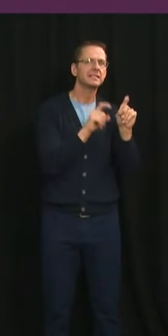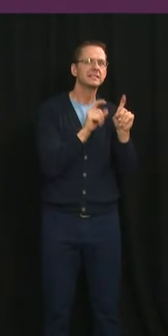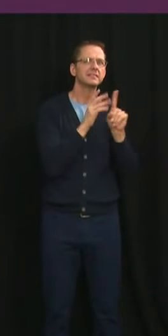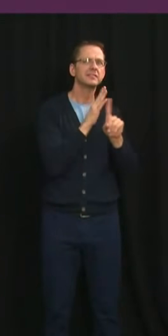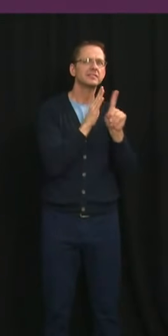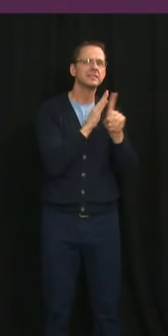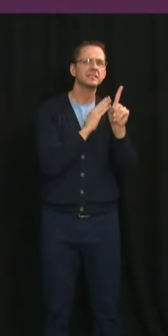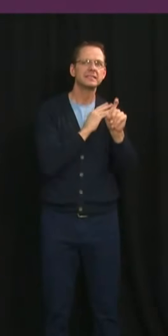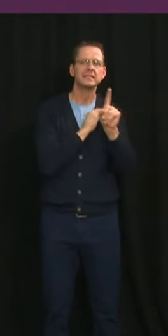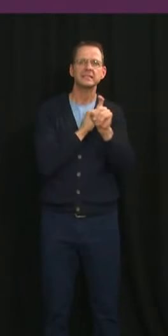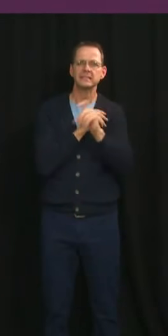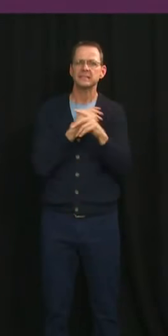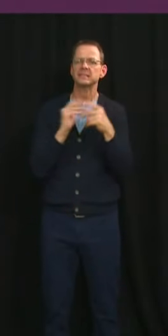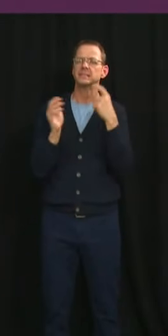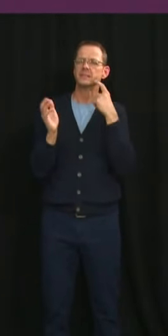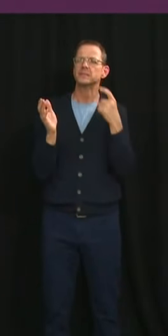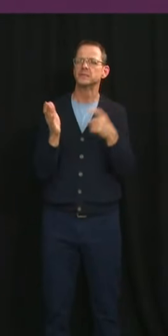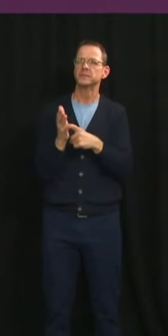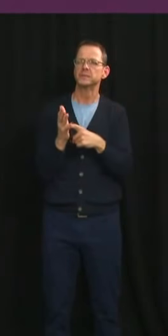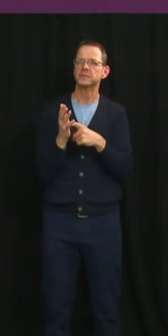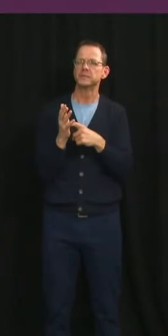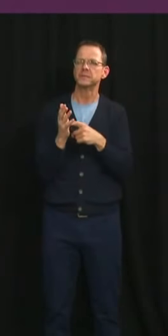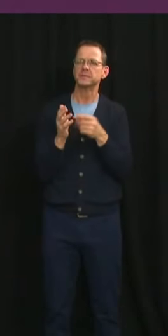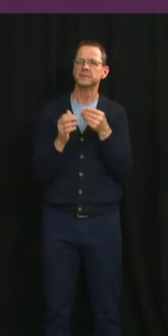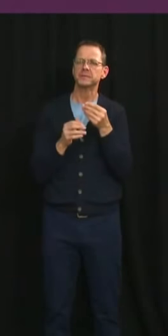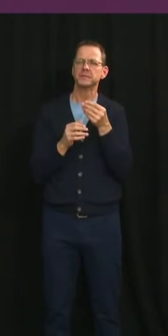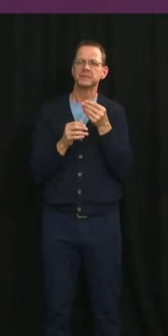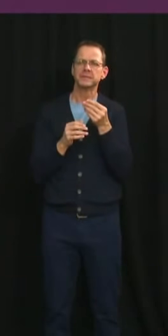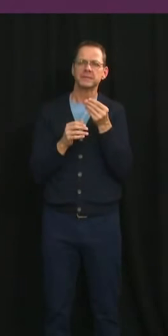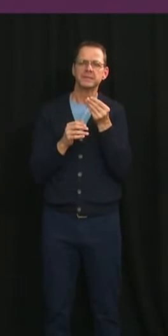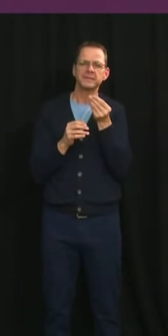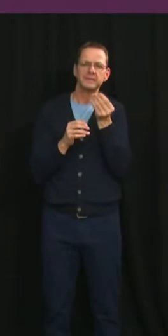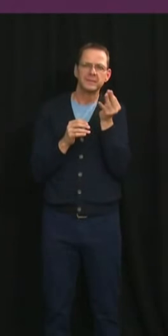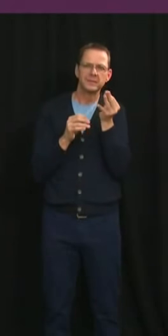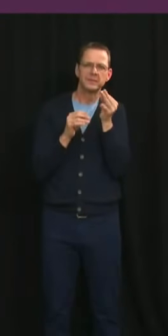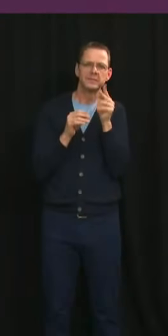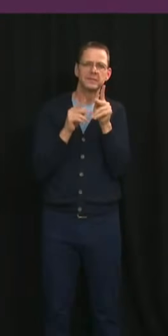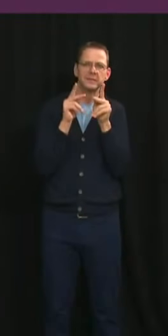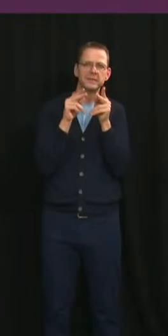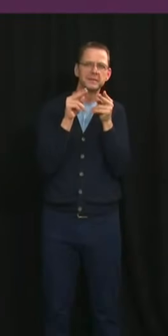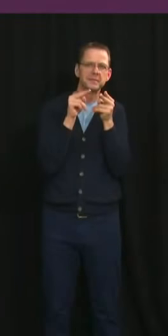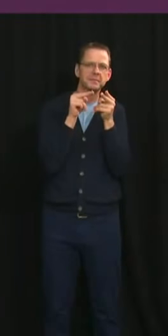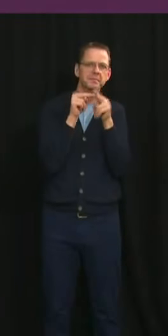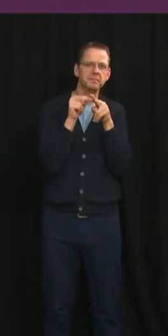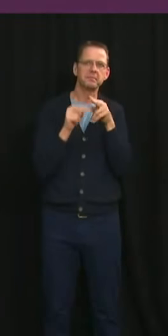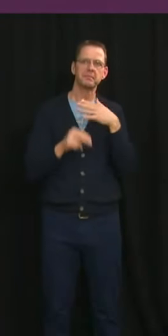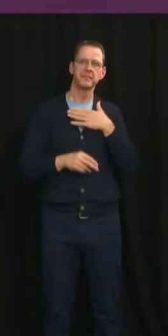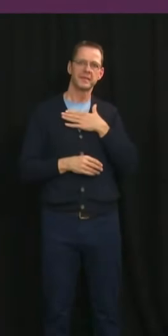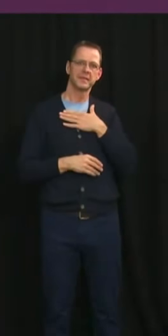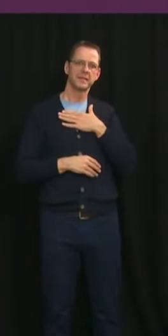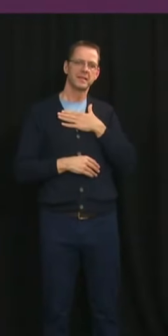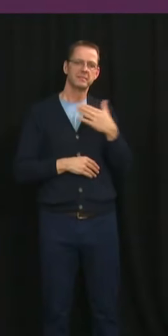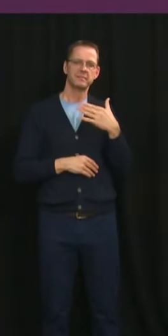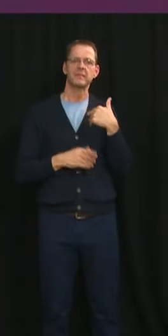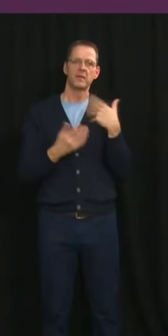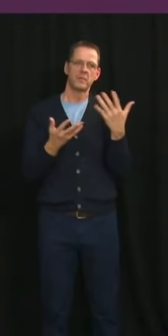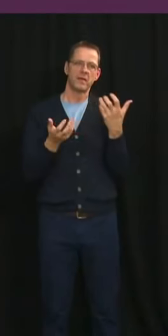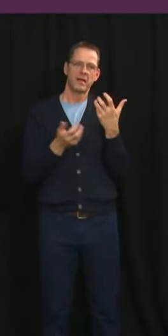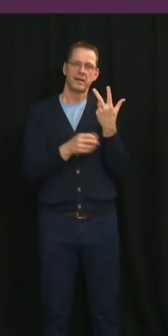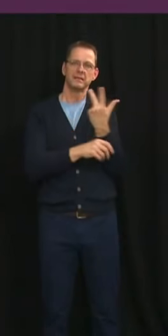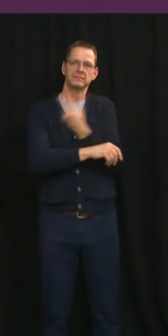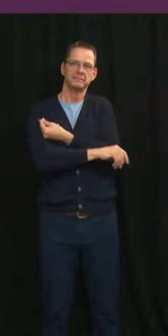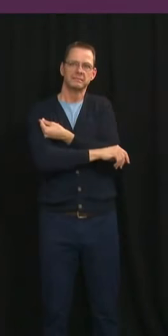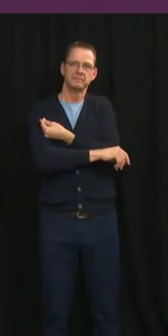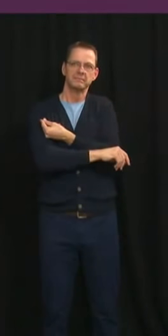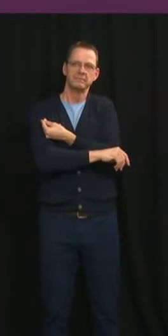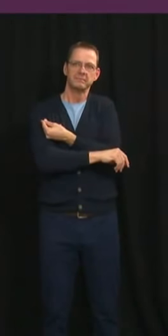vaccine. So I think there's always been, Vincent, look, let me break this right down. I think there's always a hardcore anti-vax